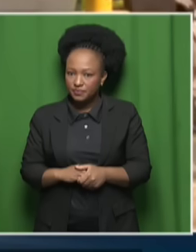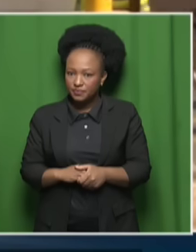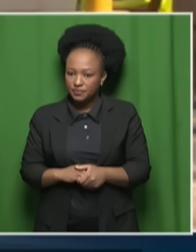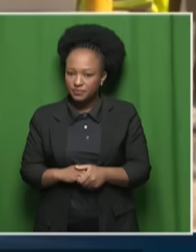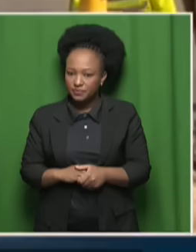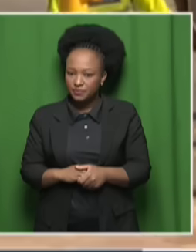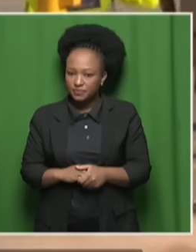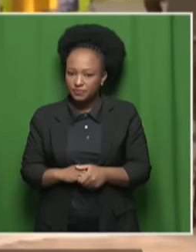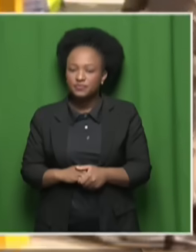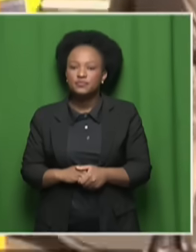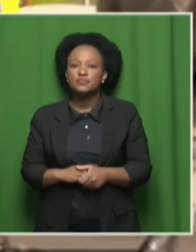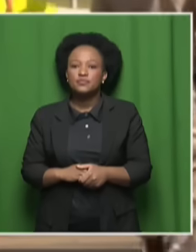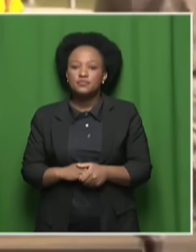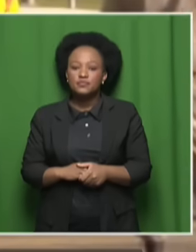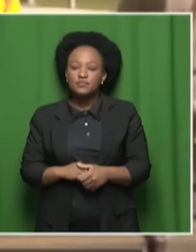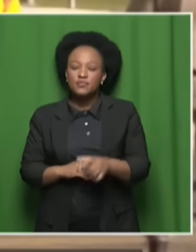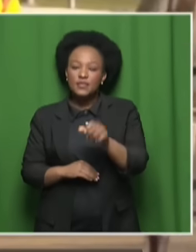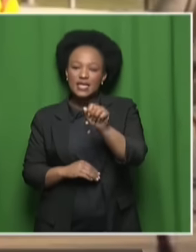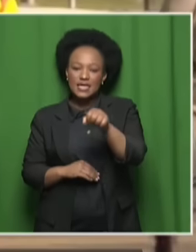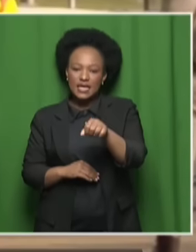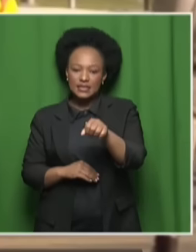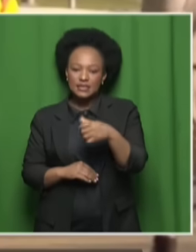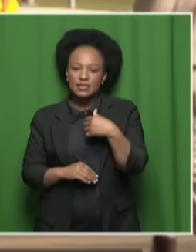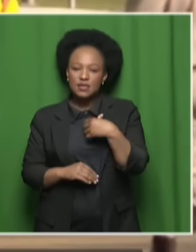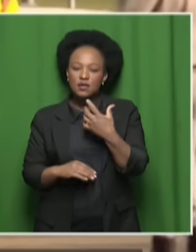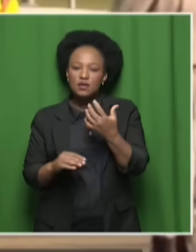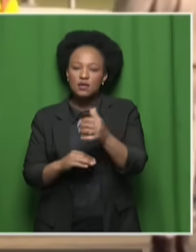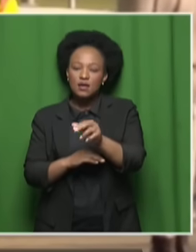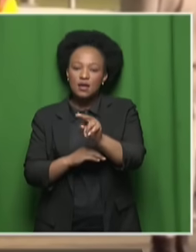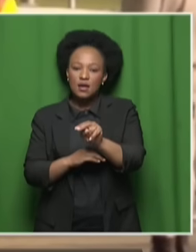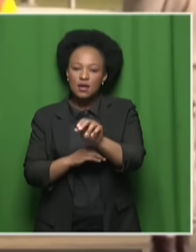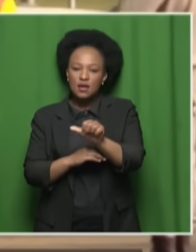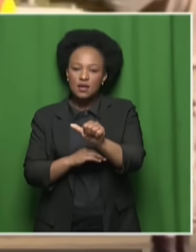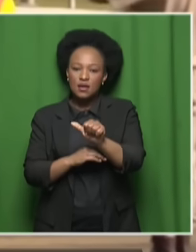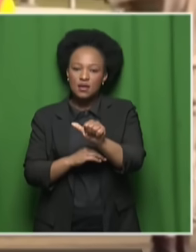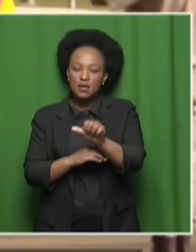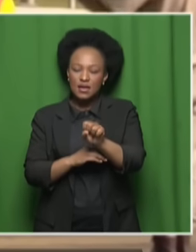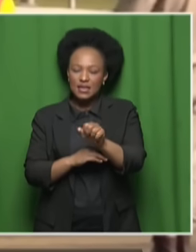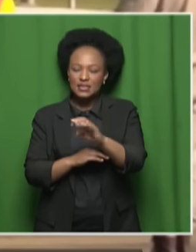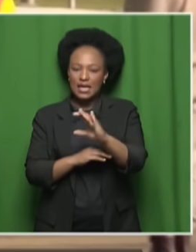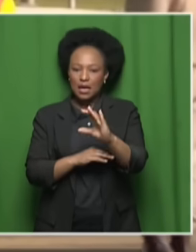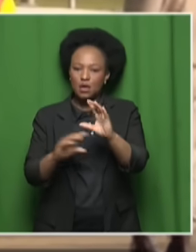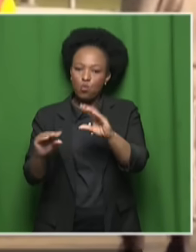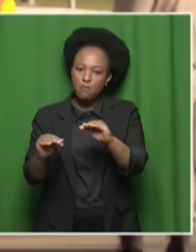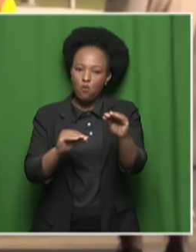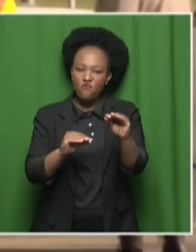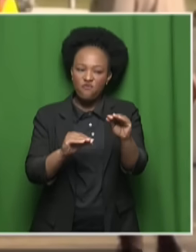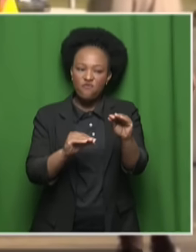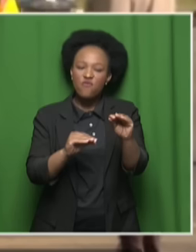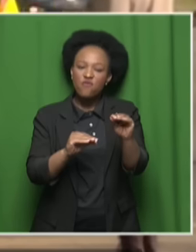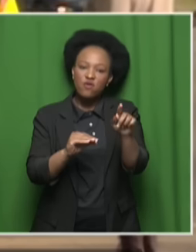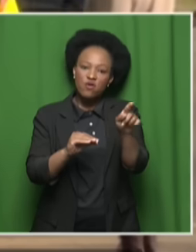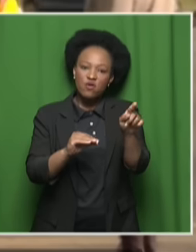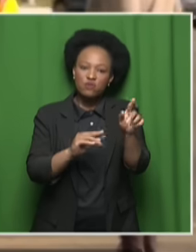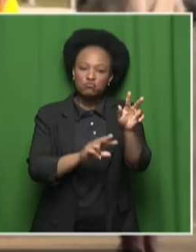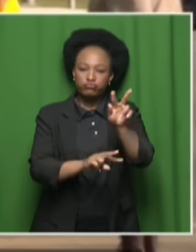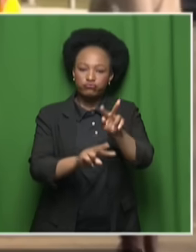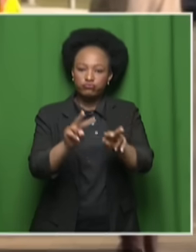Yes, indeed, Sakina. Well, we have moved at the Nasrec precinct. We are now monitoring traffic